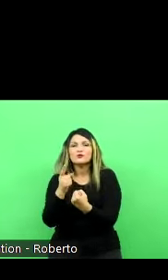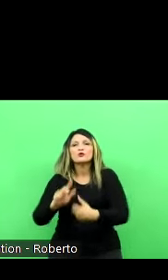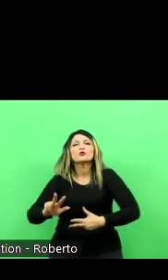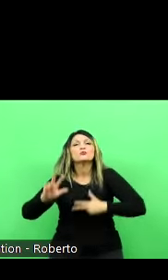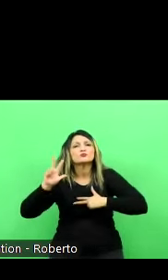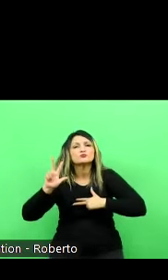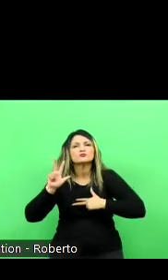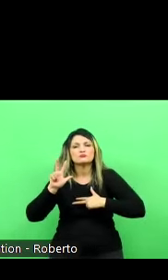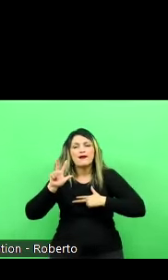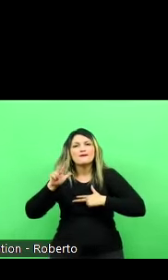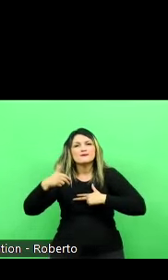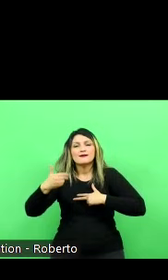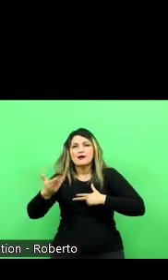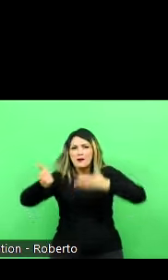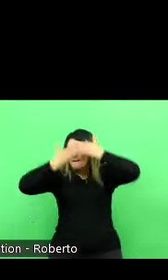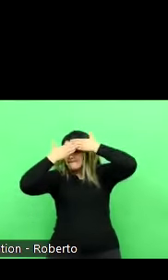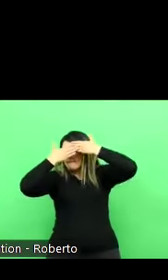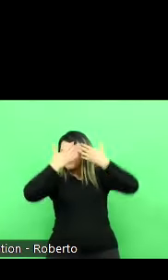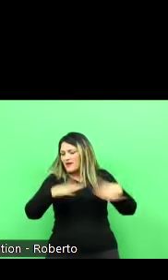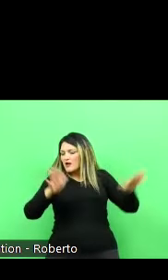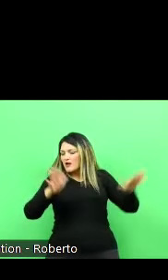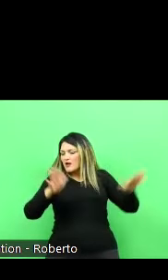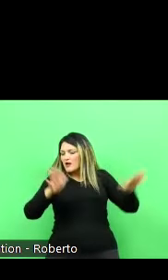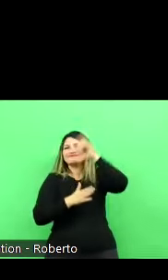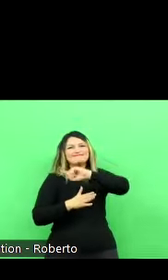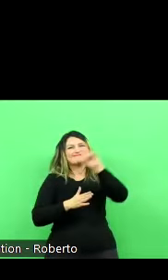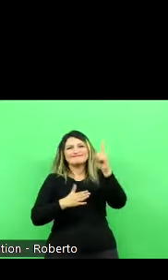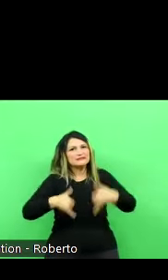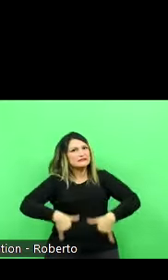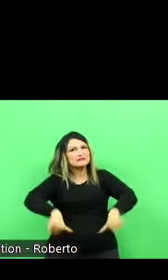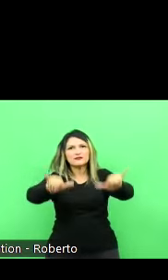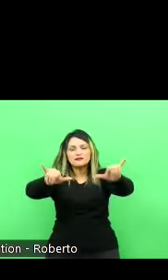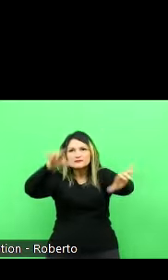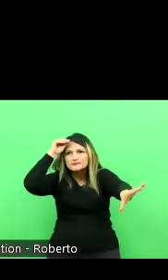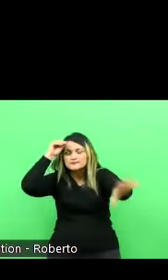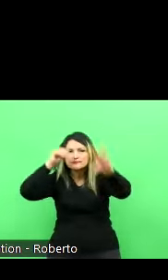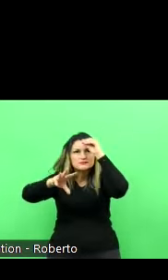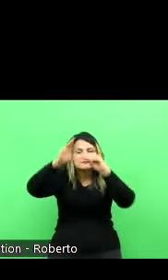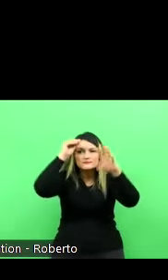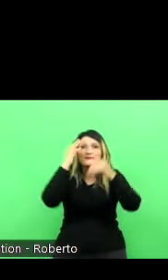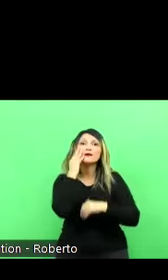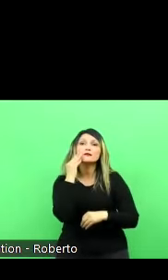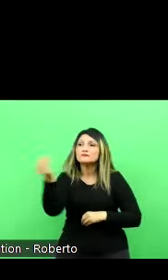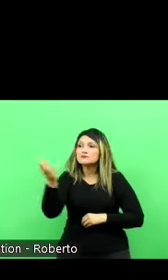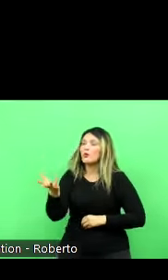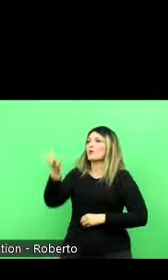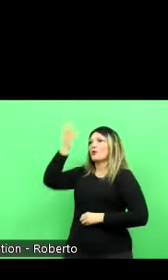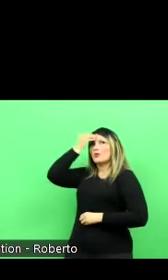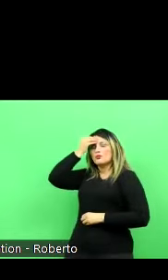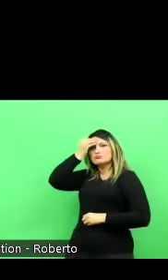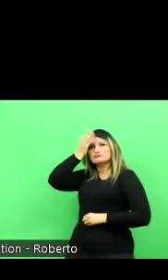carried out in cooperation with others. It's not something that we have done alone. It's very community-based. It has its roots in the